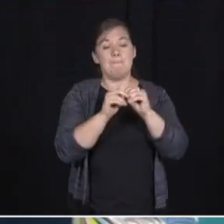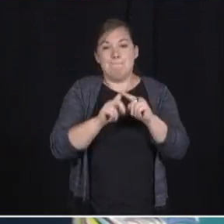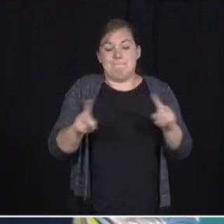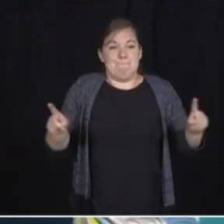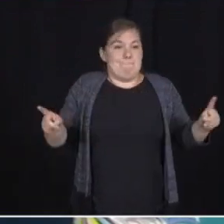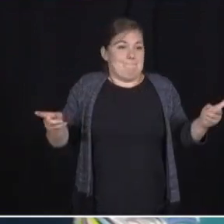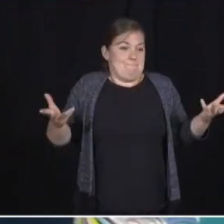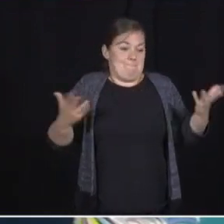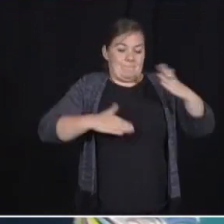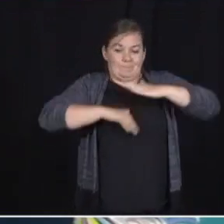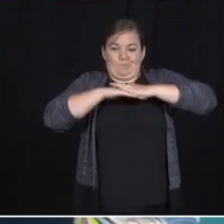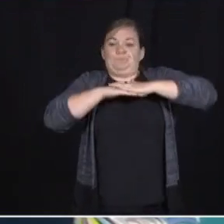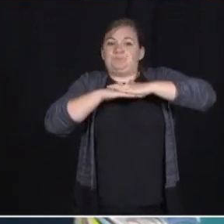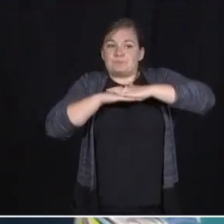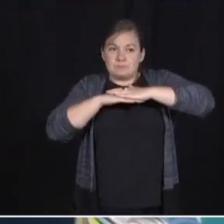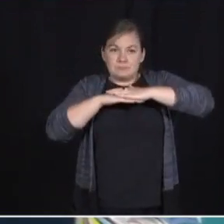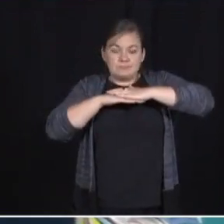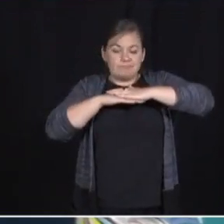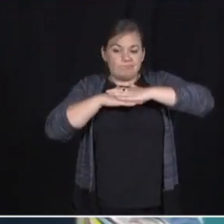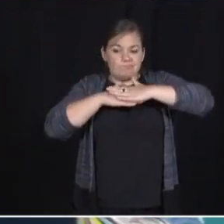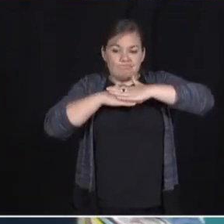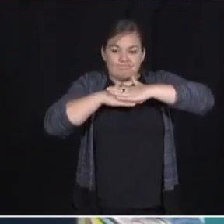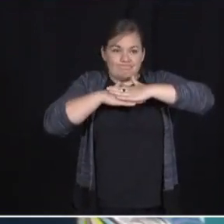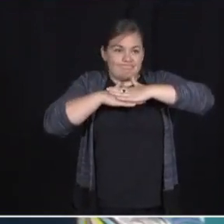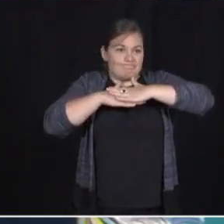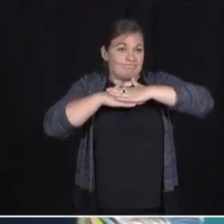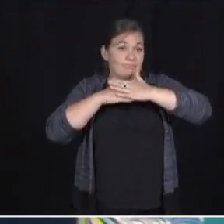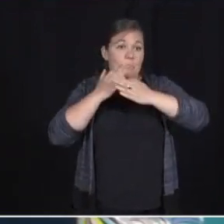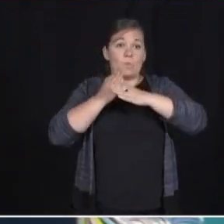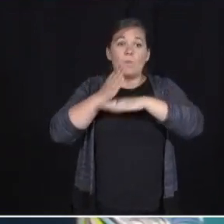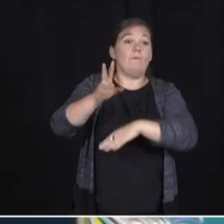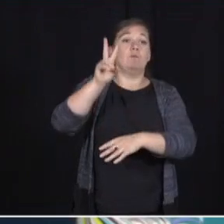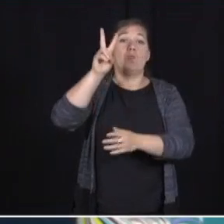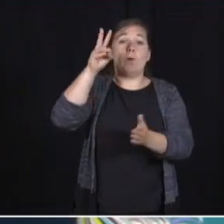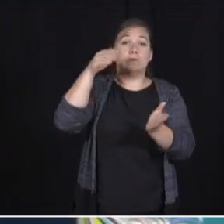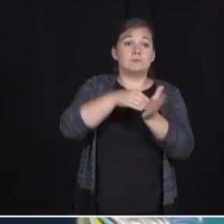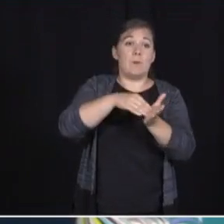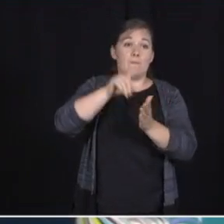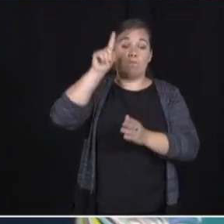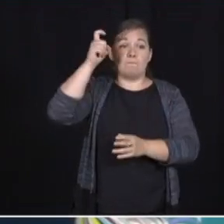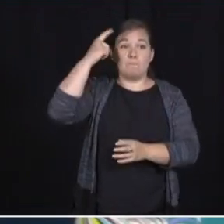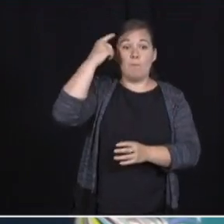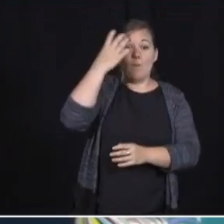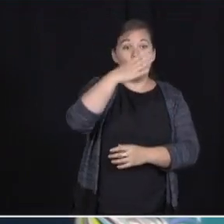capped. And of course, over 2,000 employers. So there's